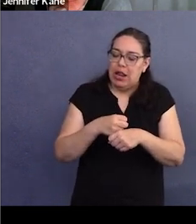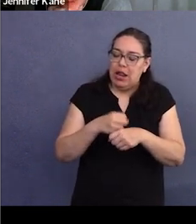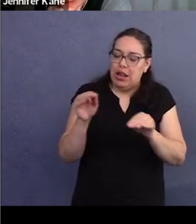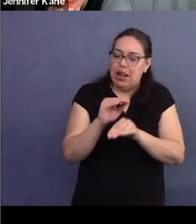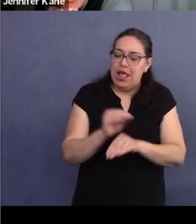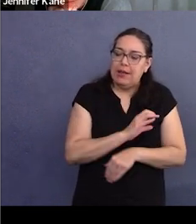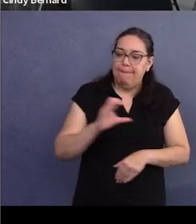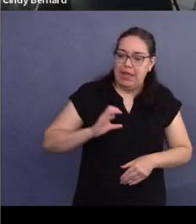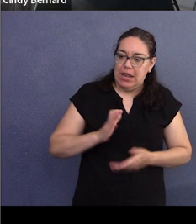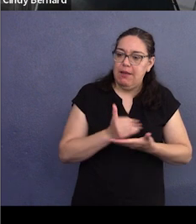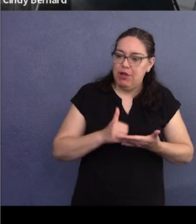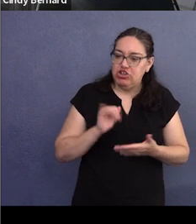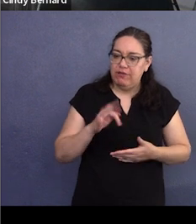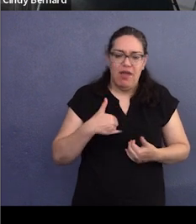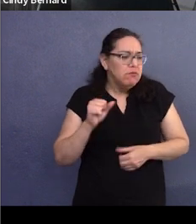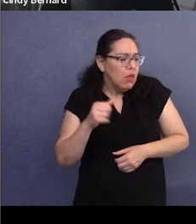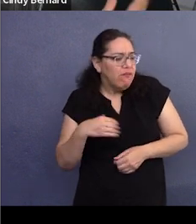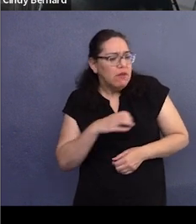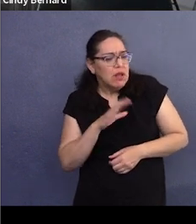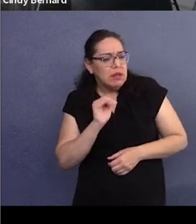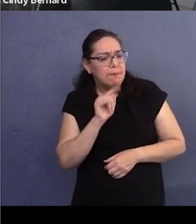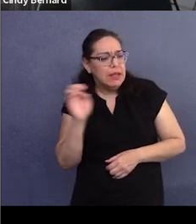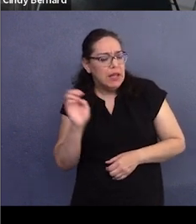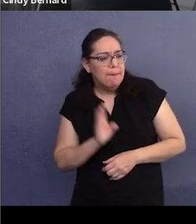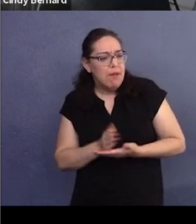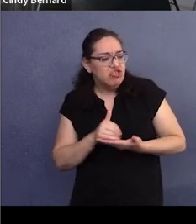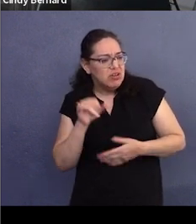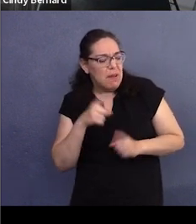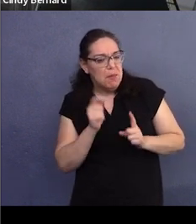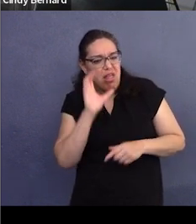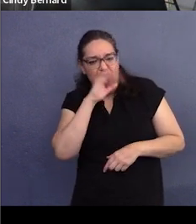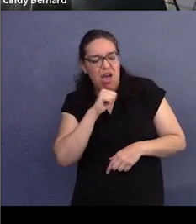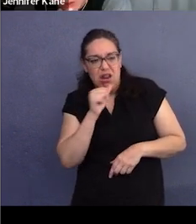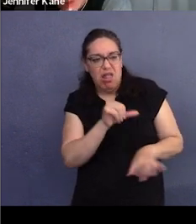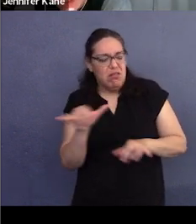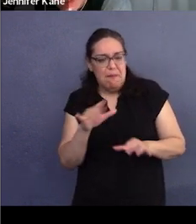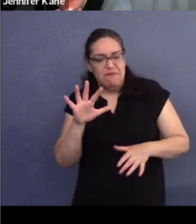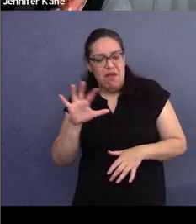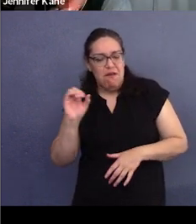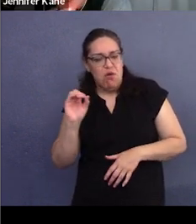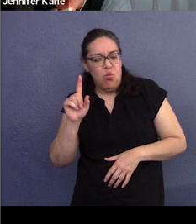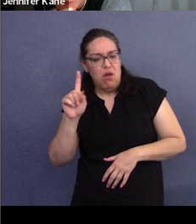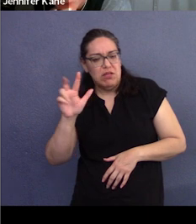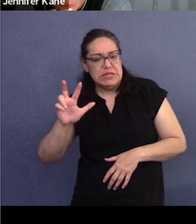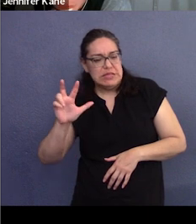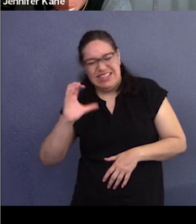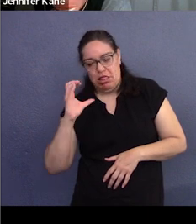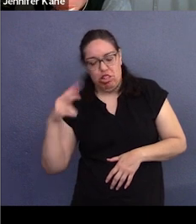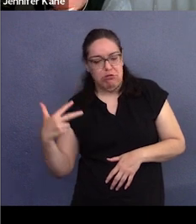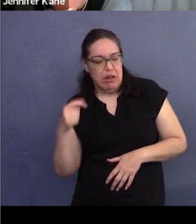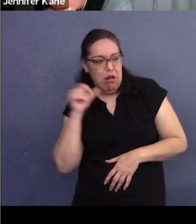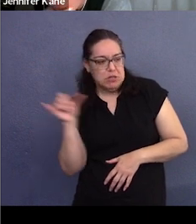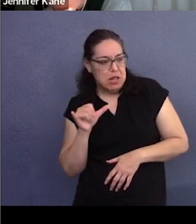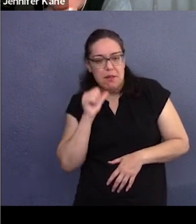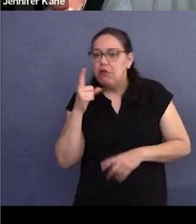if you have one. Yeah, we have a committee budget. that's It's fine. just gonna be odd, not like a 501c3. Yeah, no, that's fine. And then Jean's question, you would